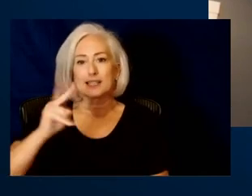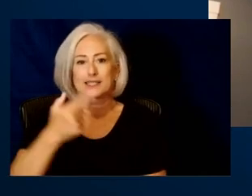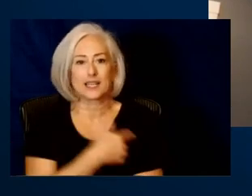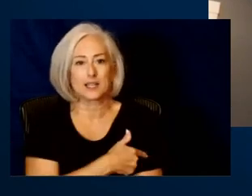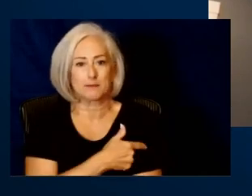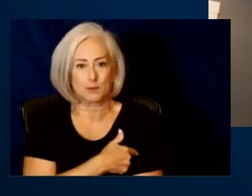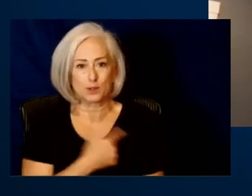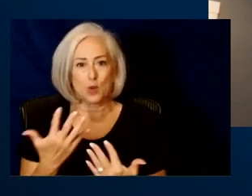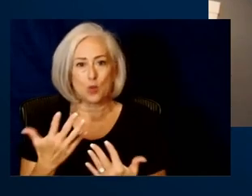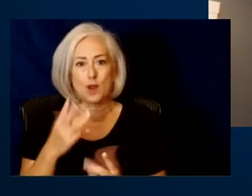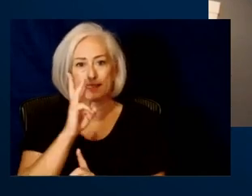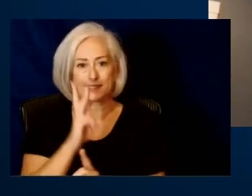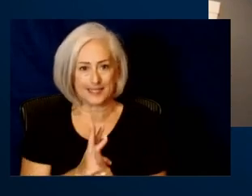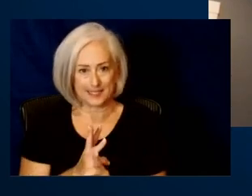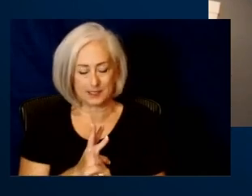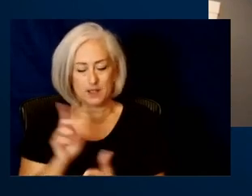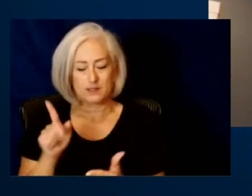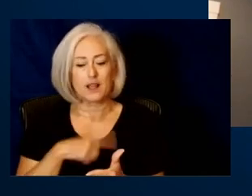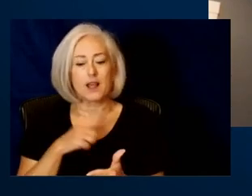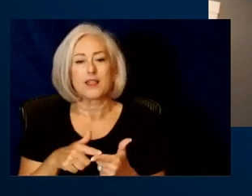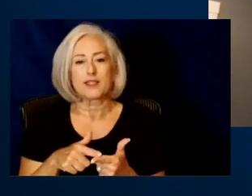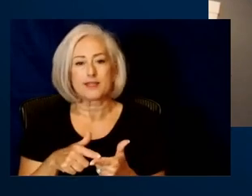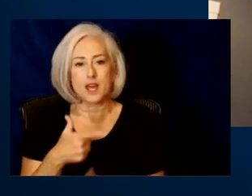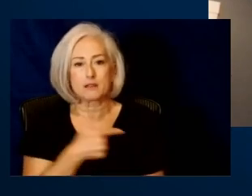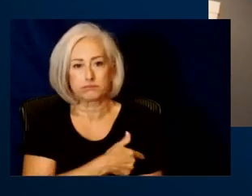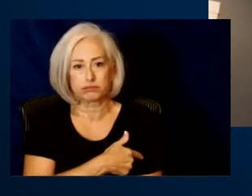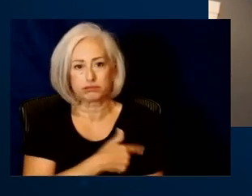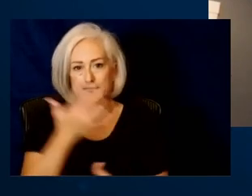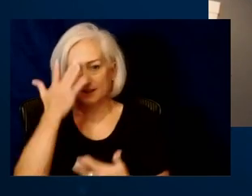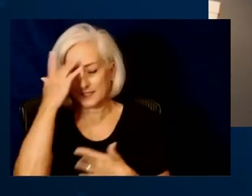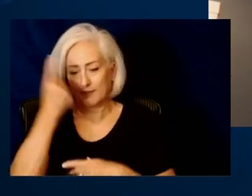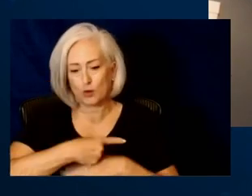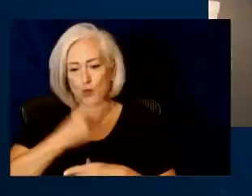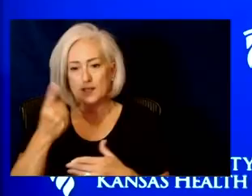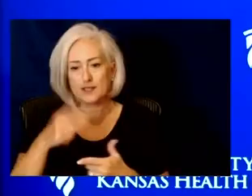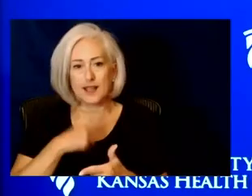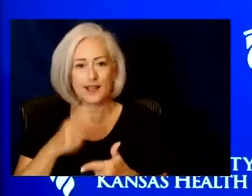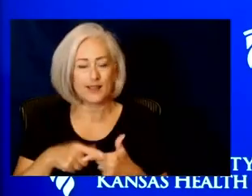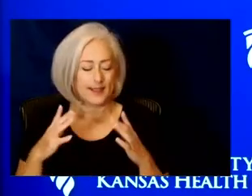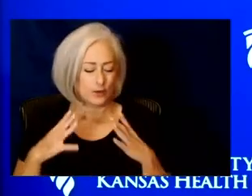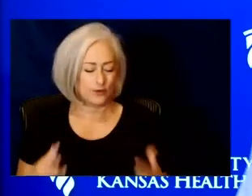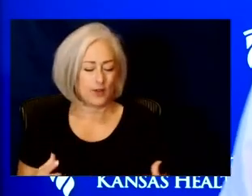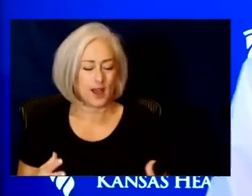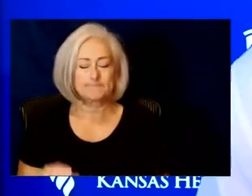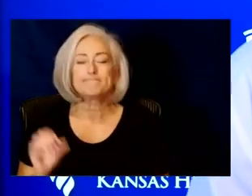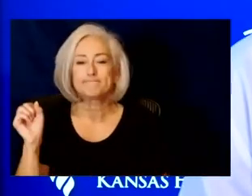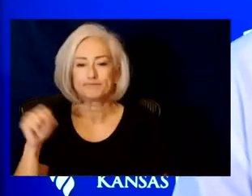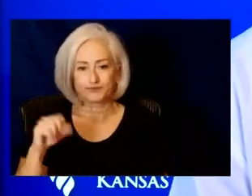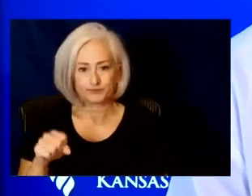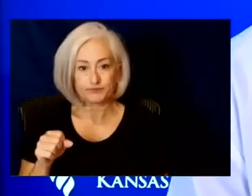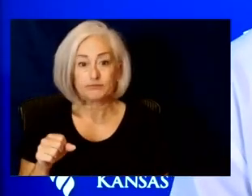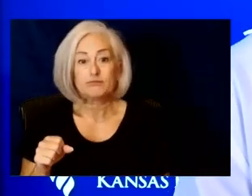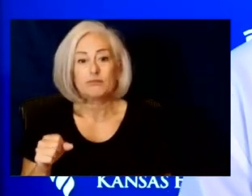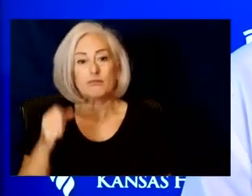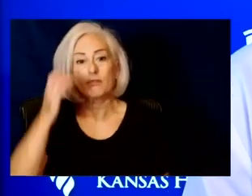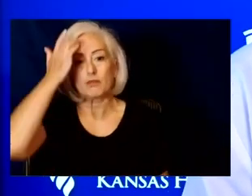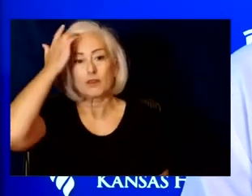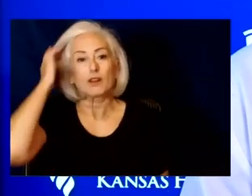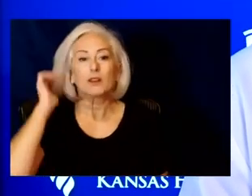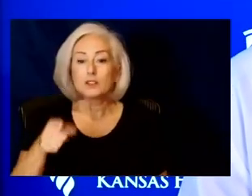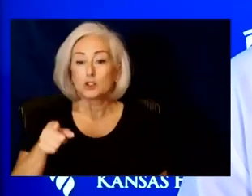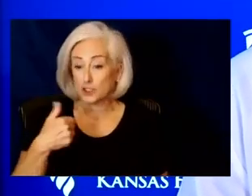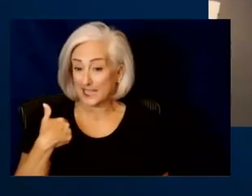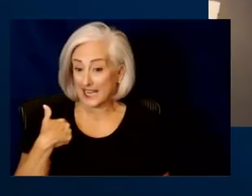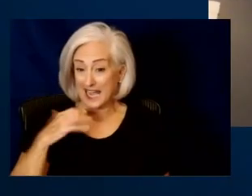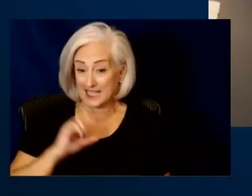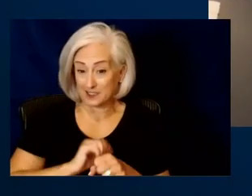6 months and get it. You may be sick for a day, and after that, you bounce back pretty fast. Yeah, absolutely. Did she get COVID? Is that what the question was, Jill?